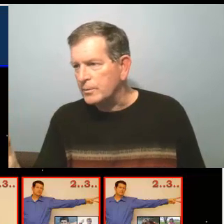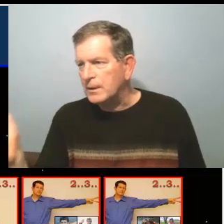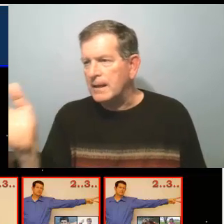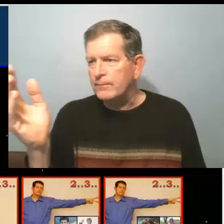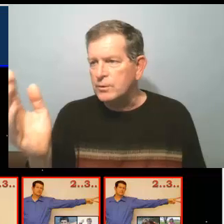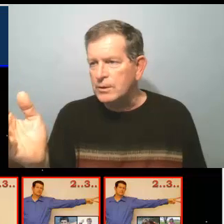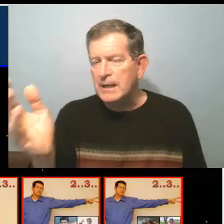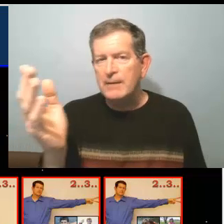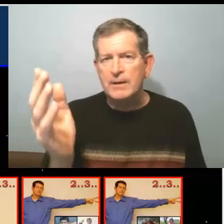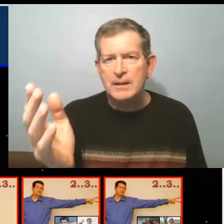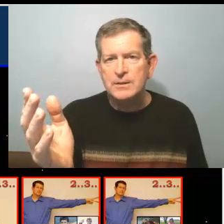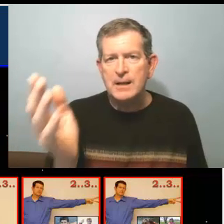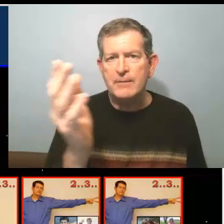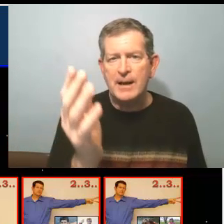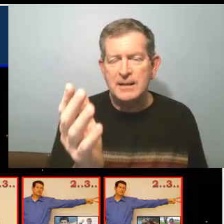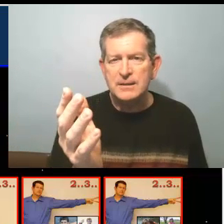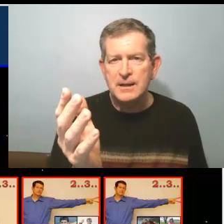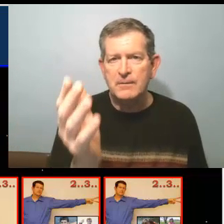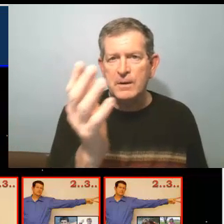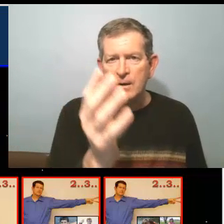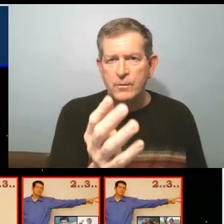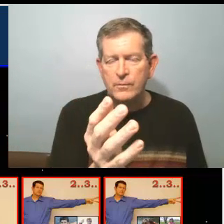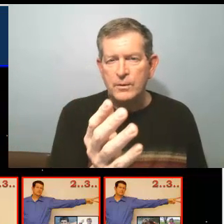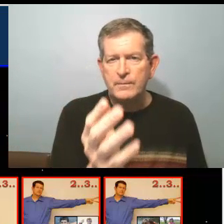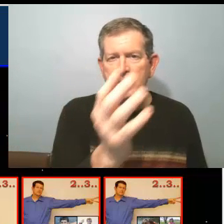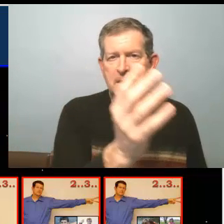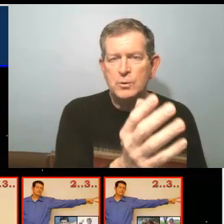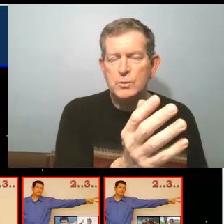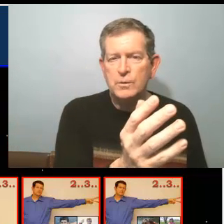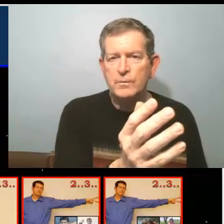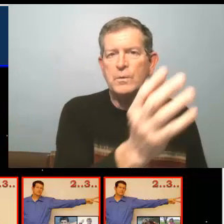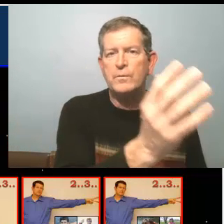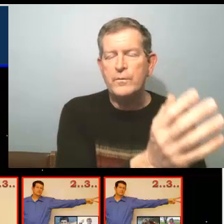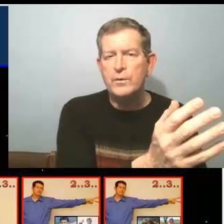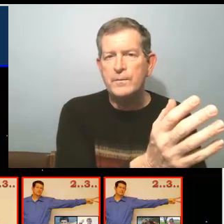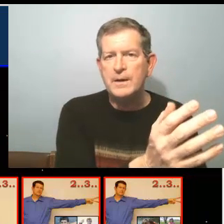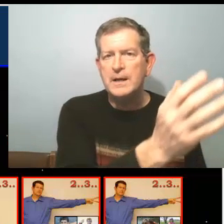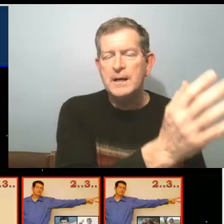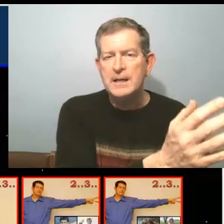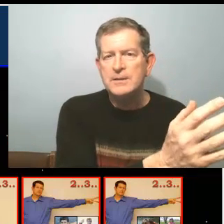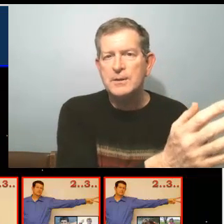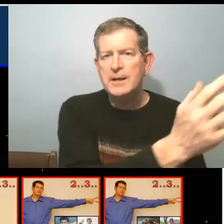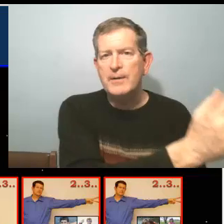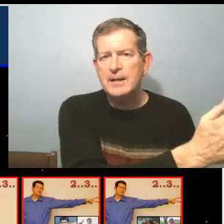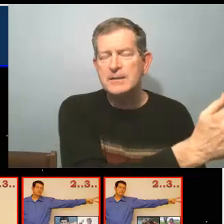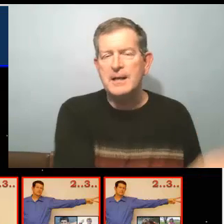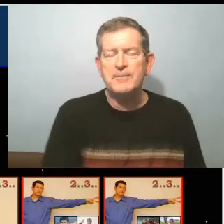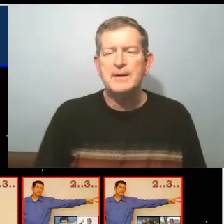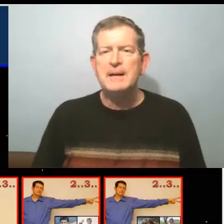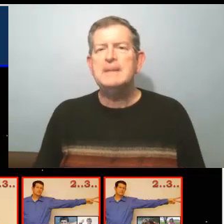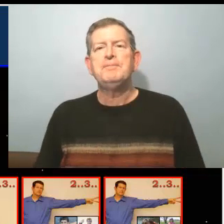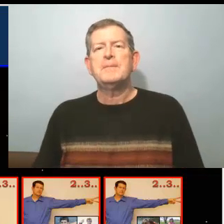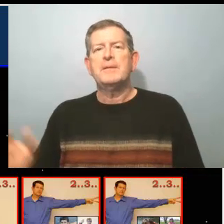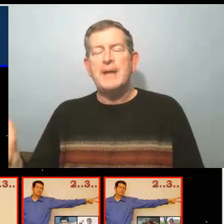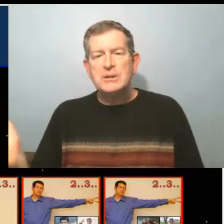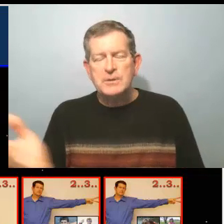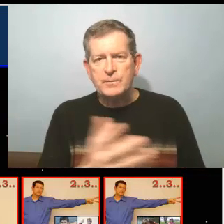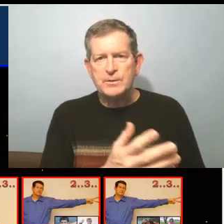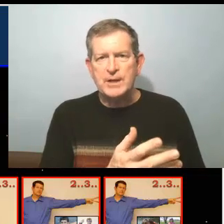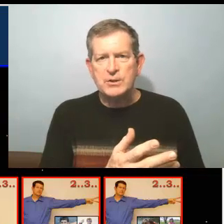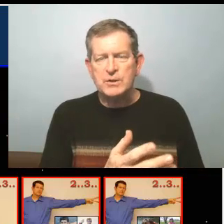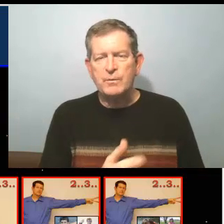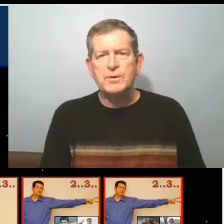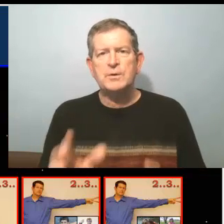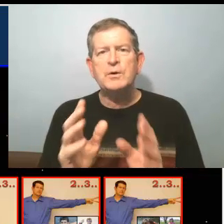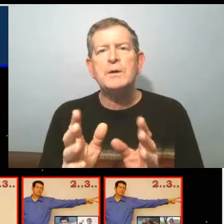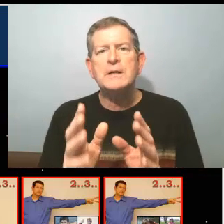listen to je me lève, tu te lèves, il se lève, elle se lève, vous vous levez, nous nous levons, vous vous levez, il se lève, elle se lève. That's what this